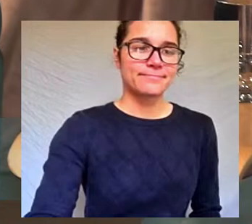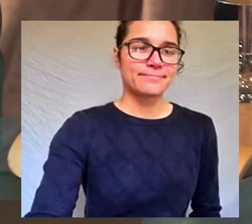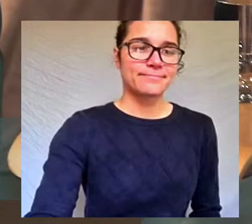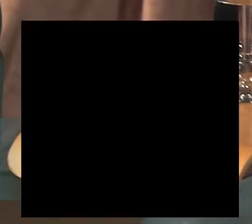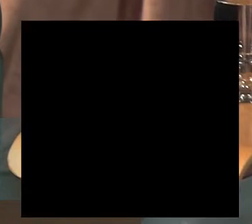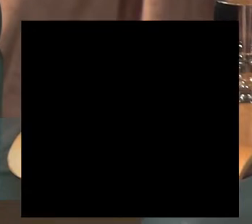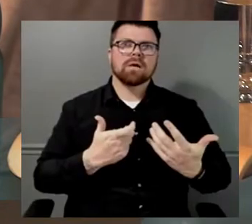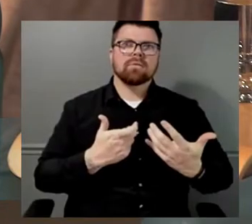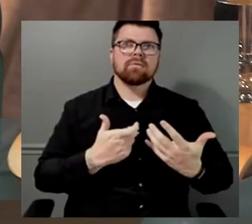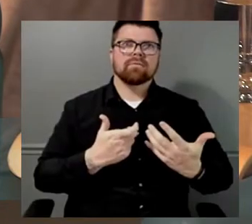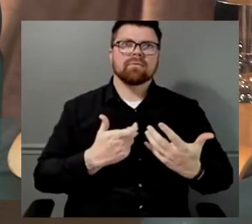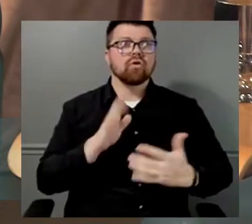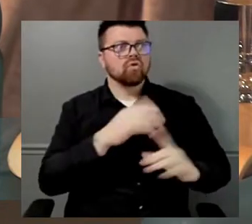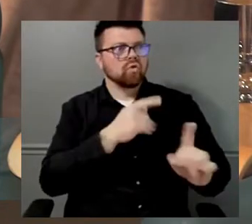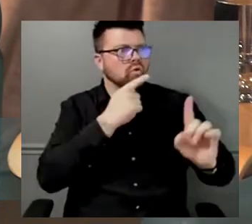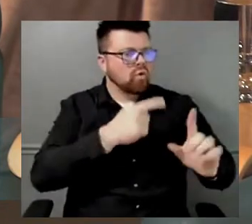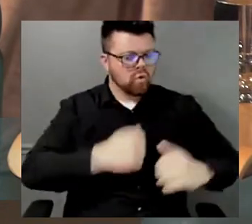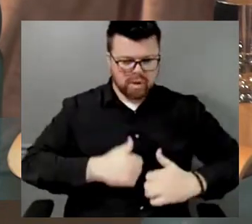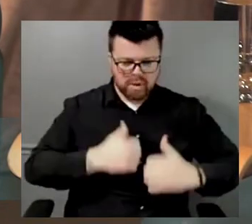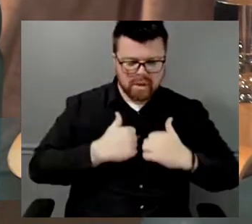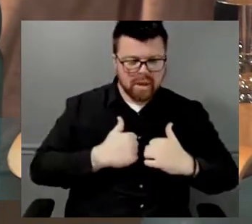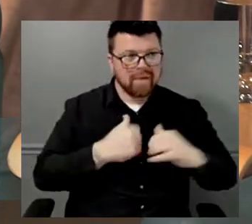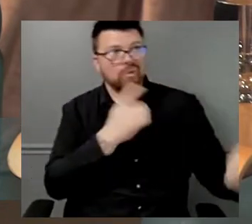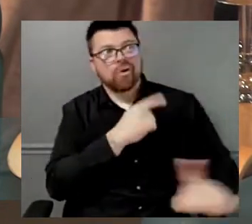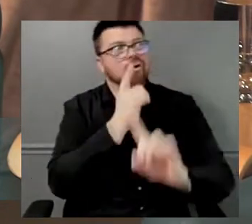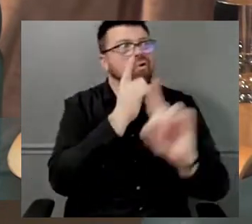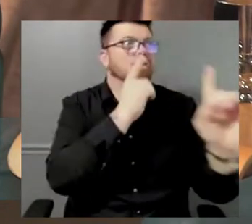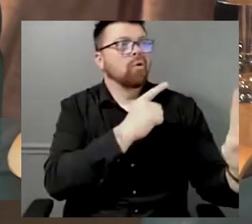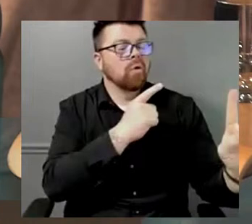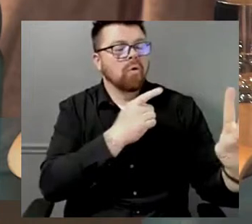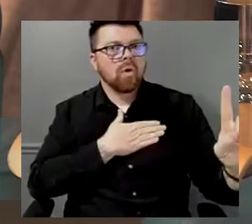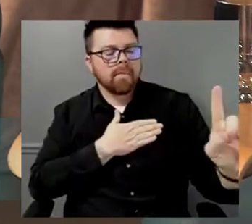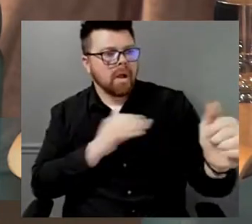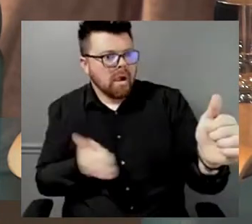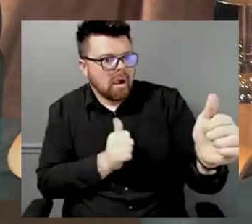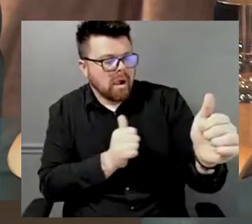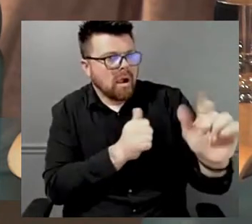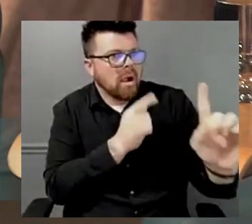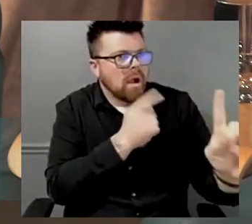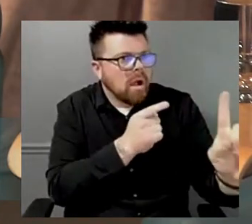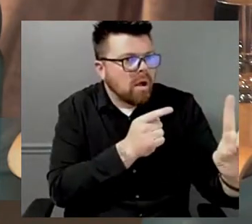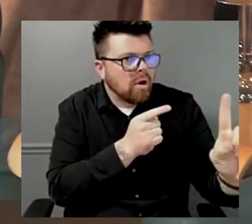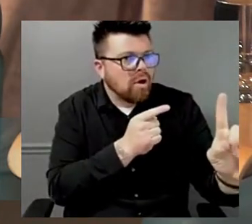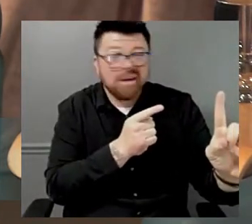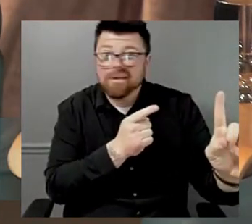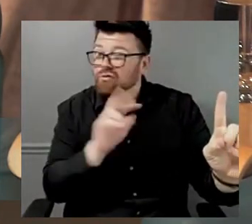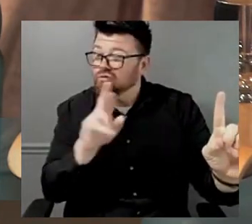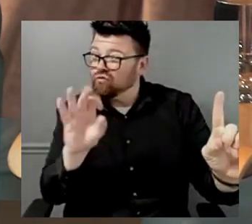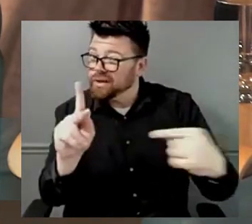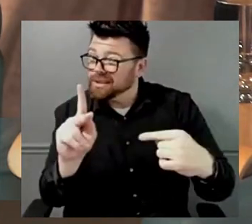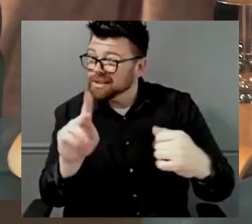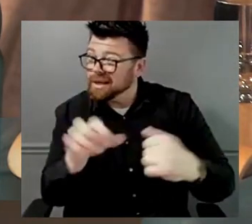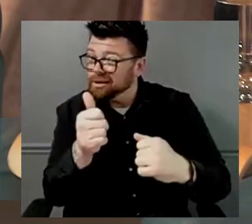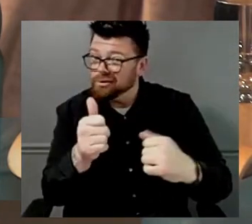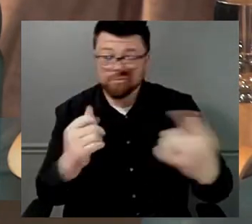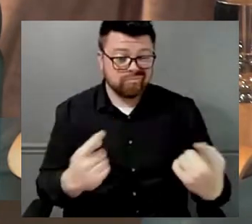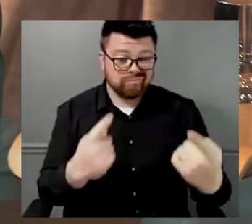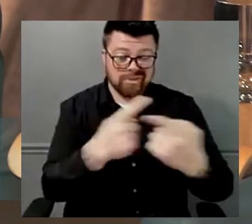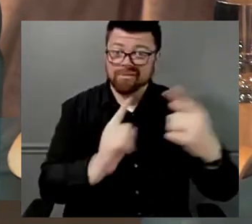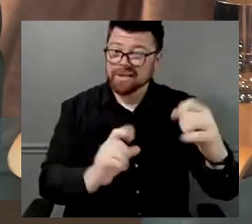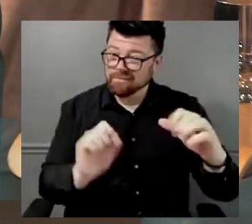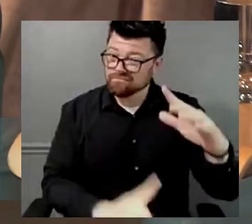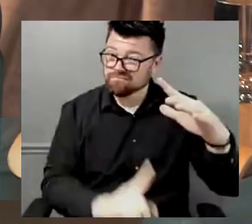goal, intending to achieve something, you run the risk that circumstances may preclude you from reaching